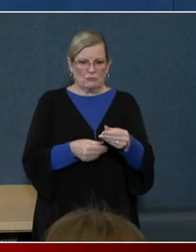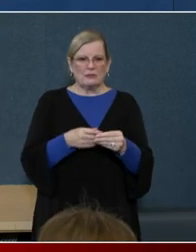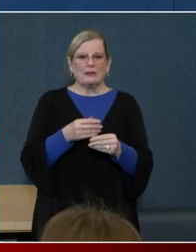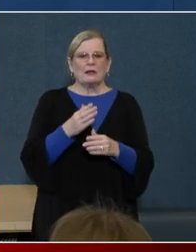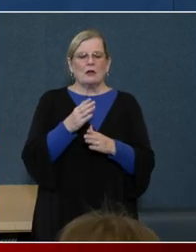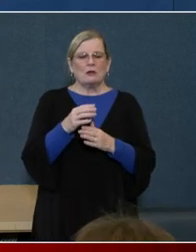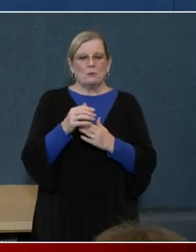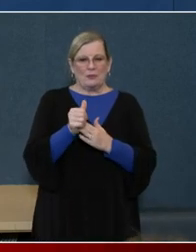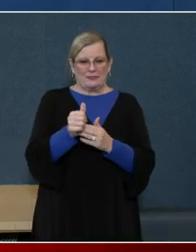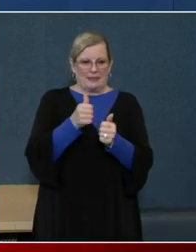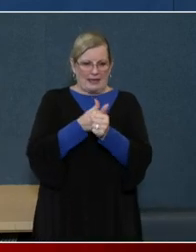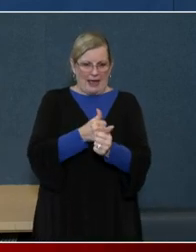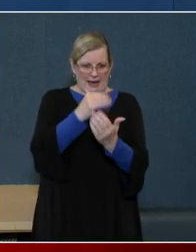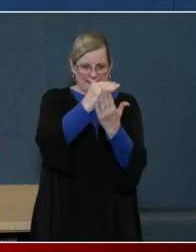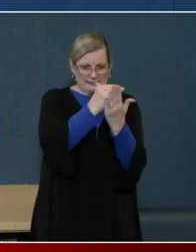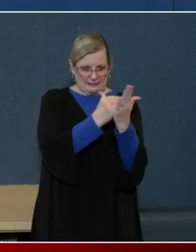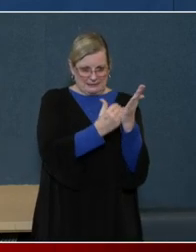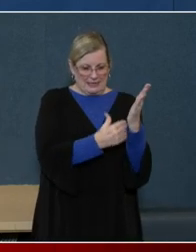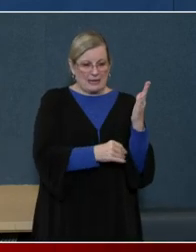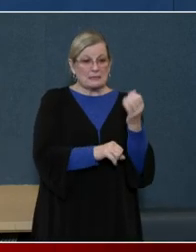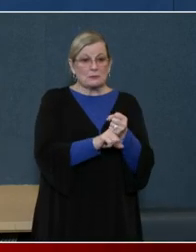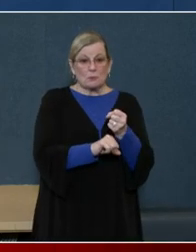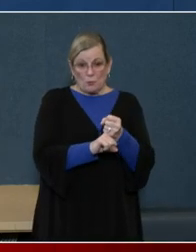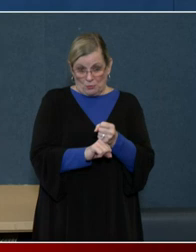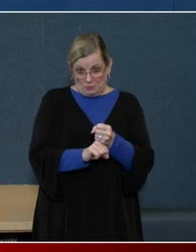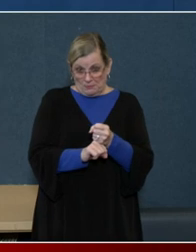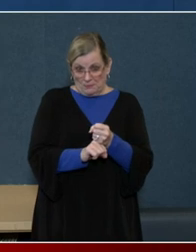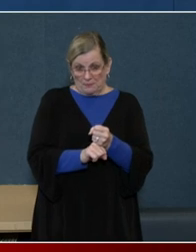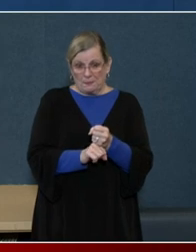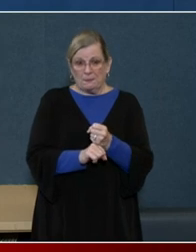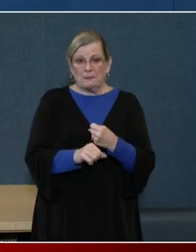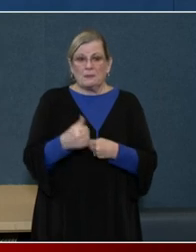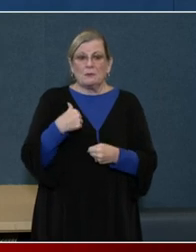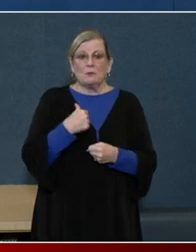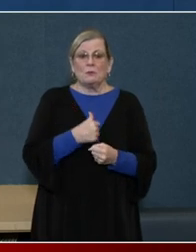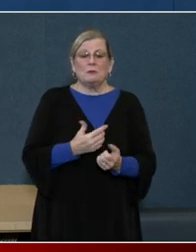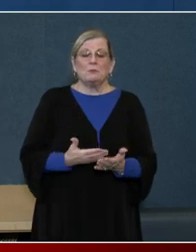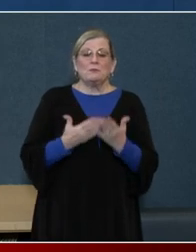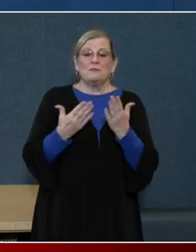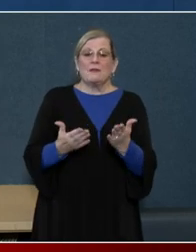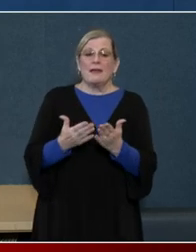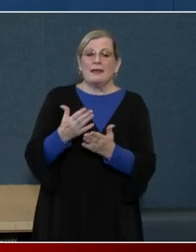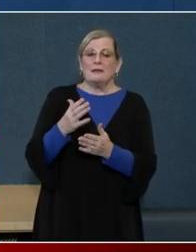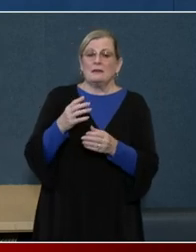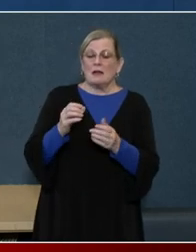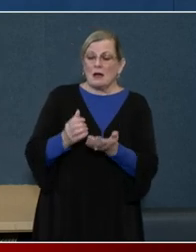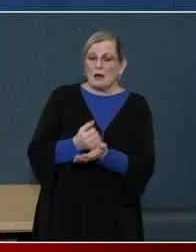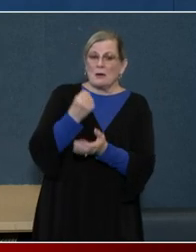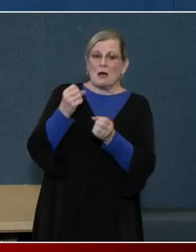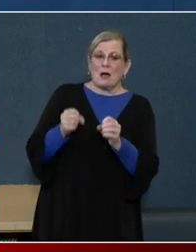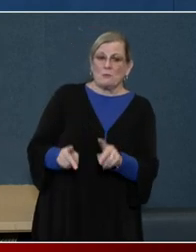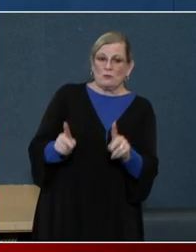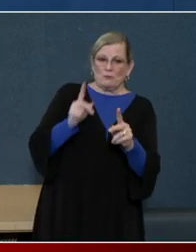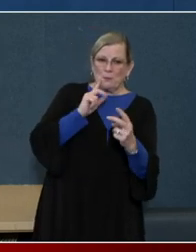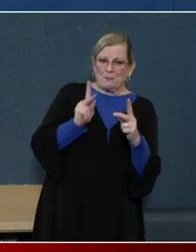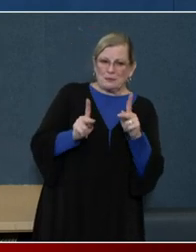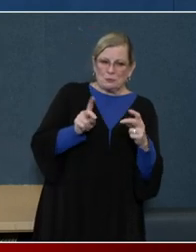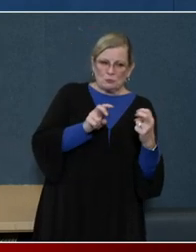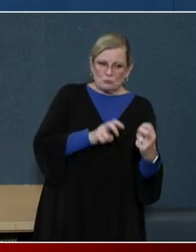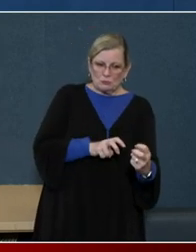provided sessions and office hours for principals to best understand how operations will flow. And then we've